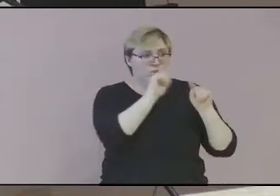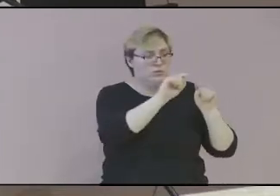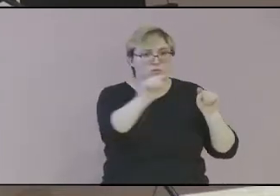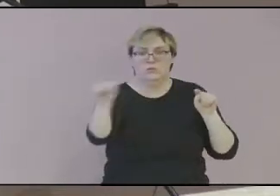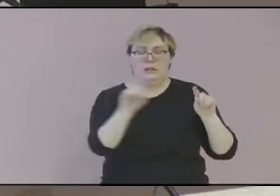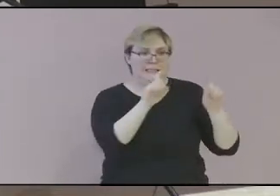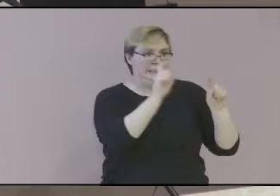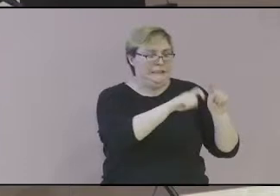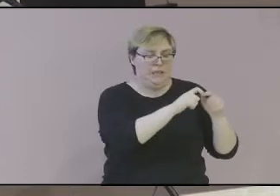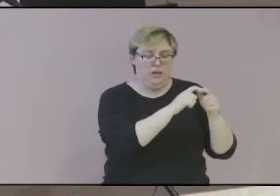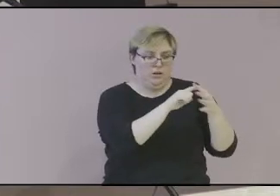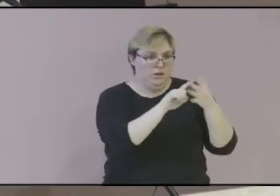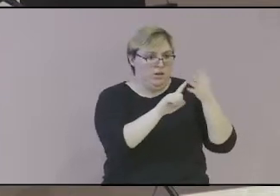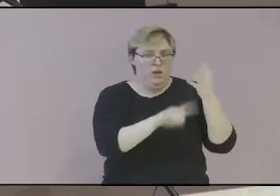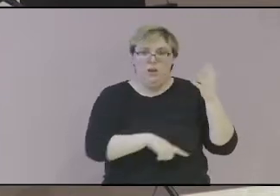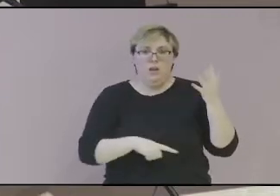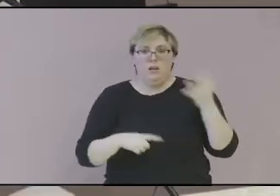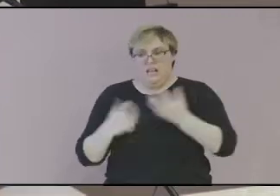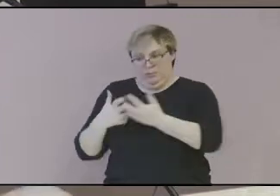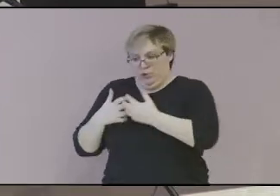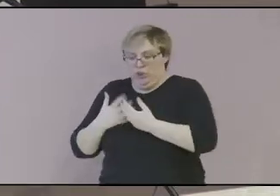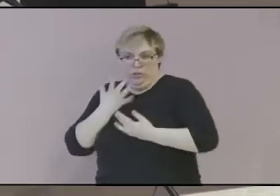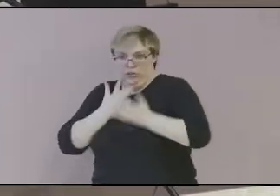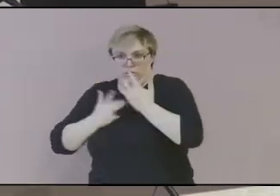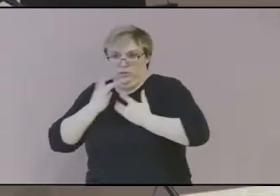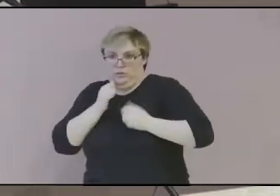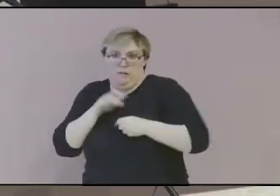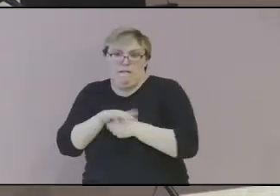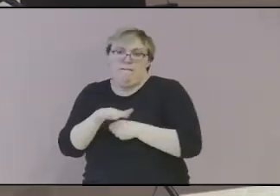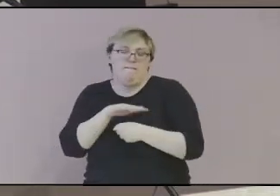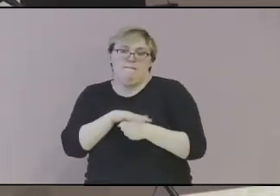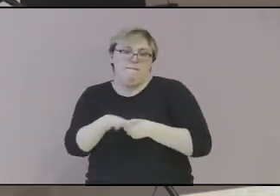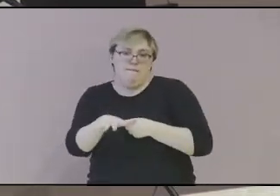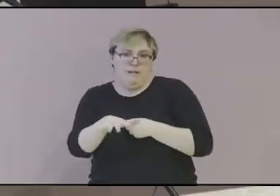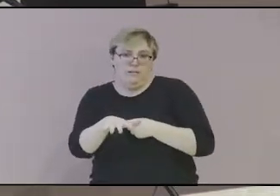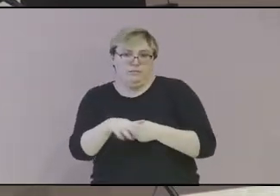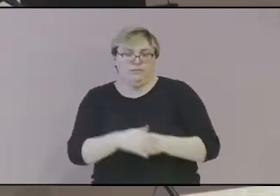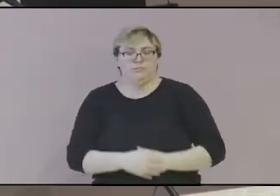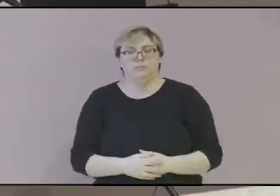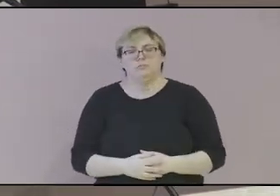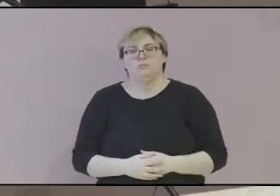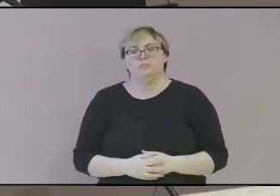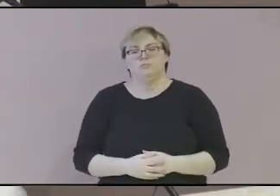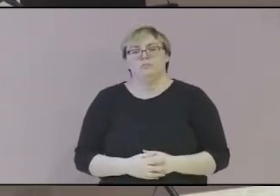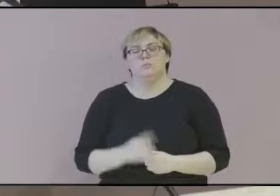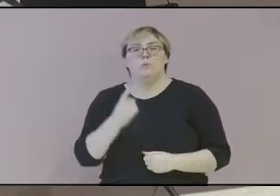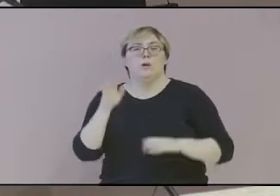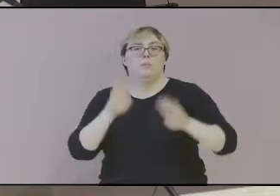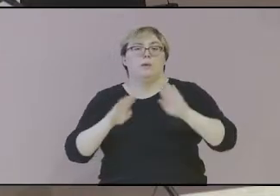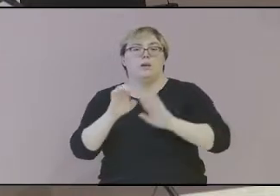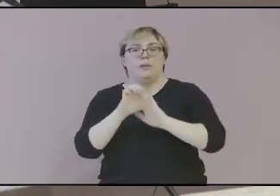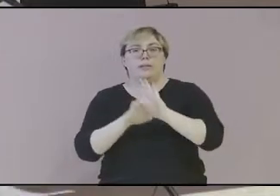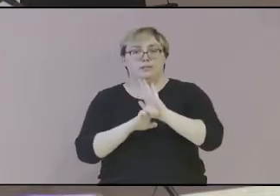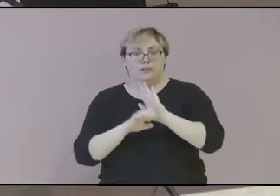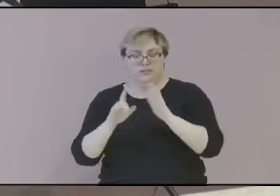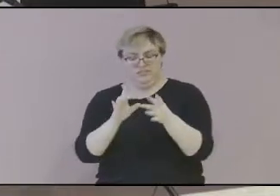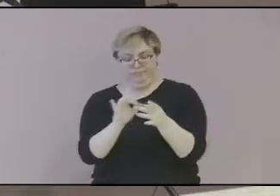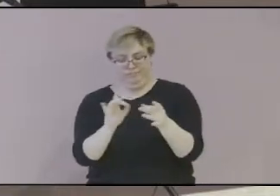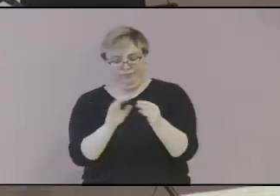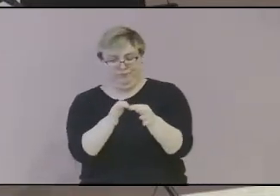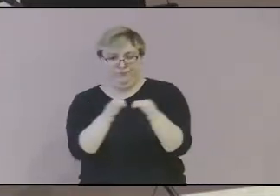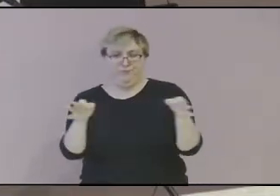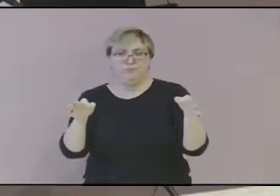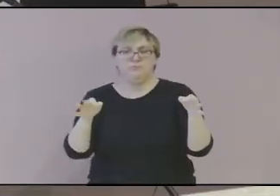in this article an April 2020 listserv post from an ethicist at Lincoln Hospital who wrote, I work at a city hospital in the